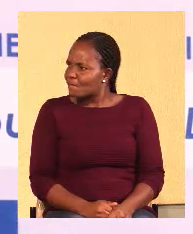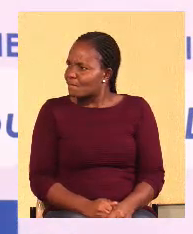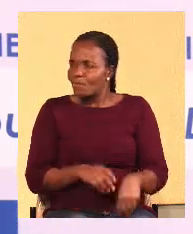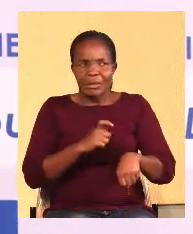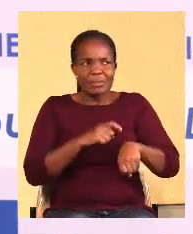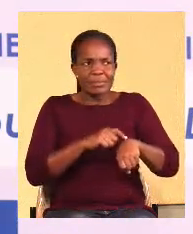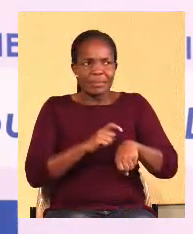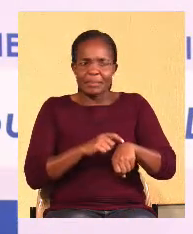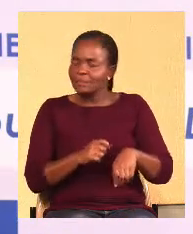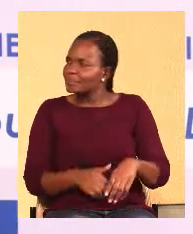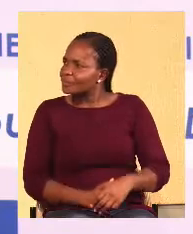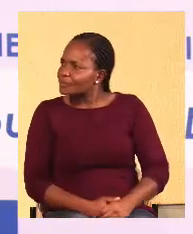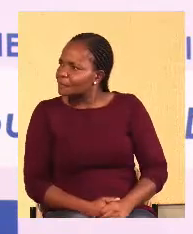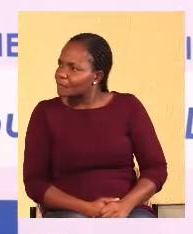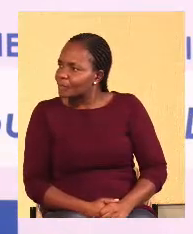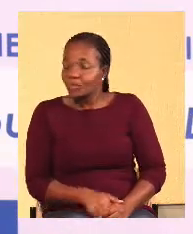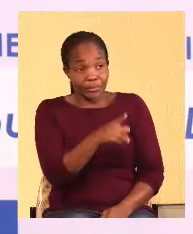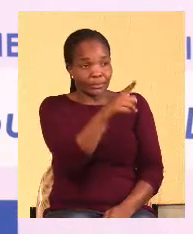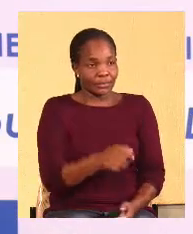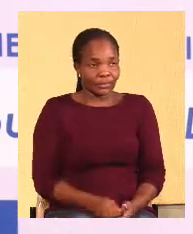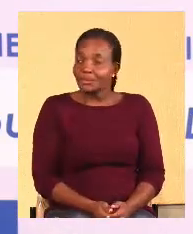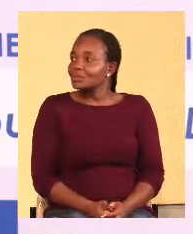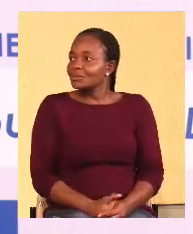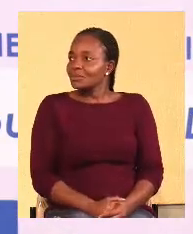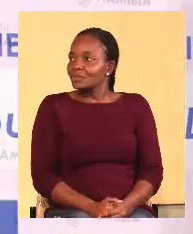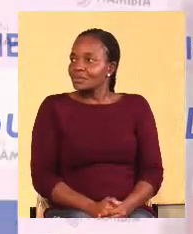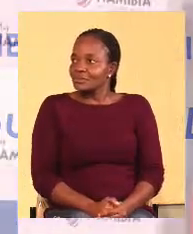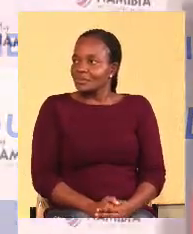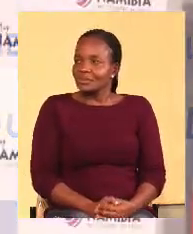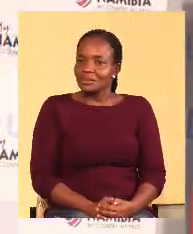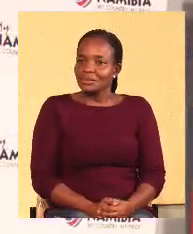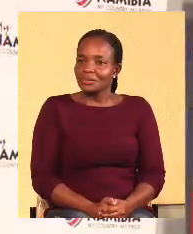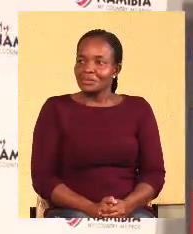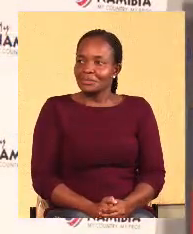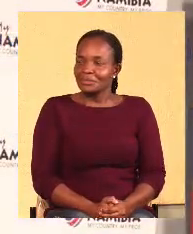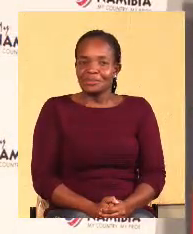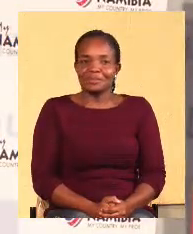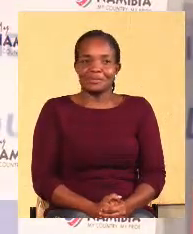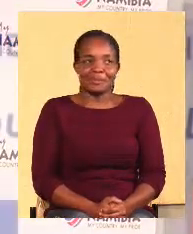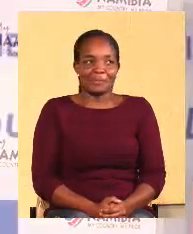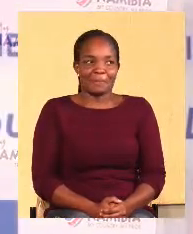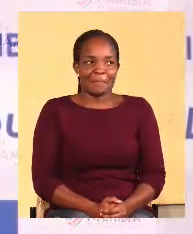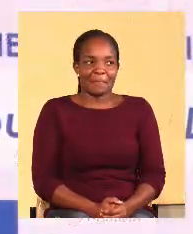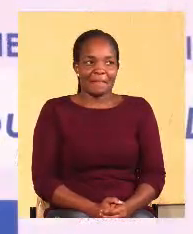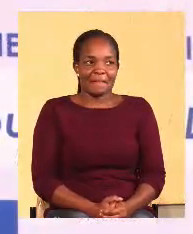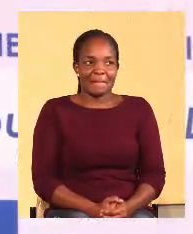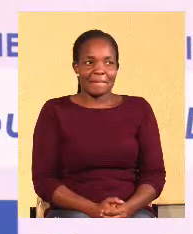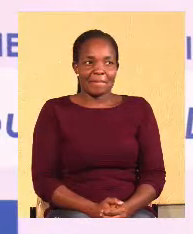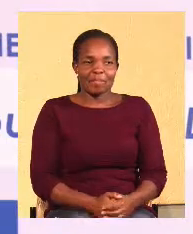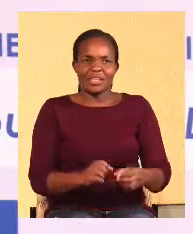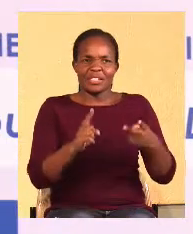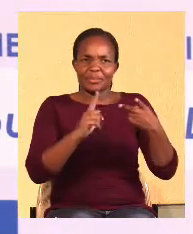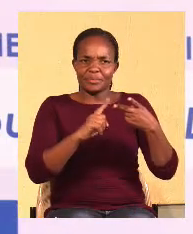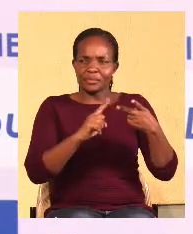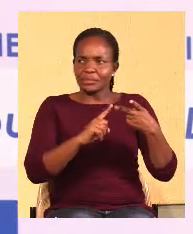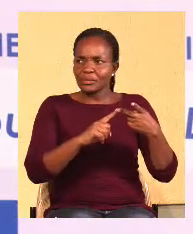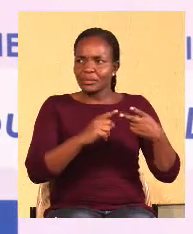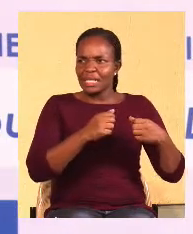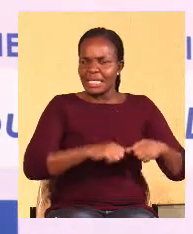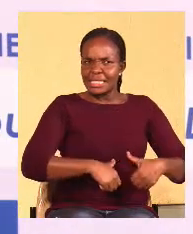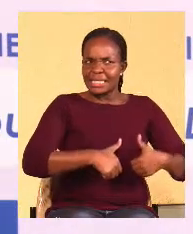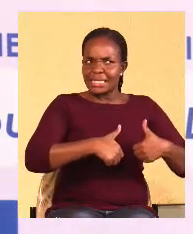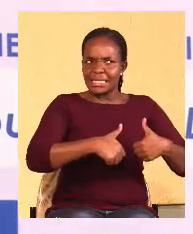Can you repeat that question, please? Can you repeat that question? The second one? The disease and